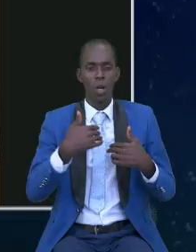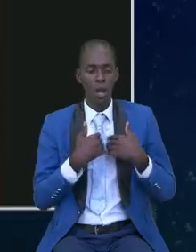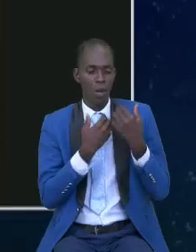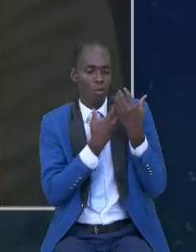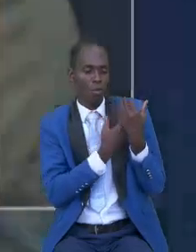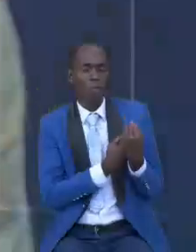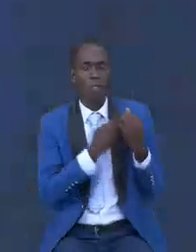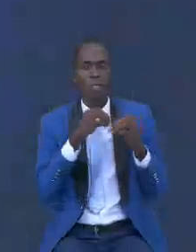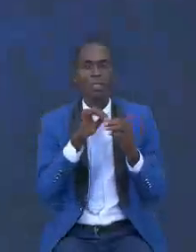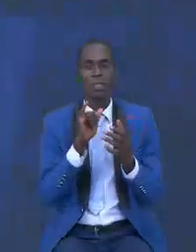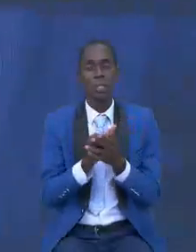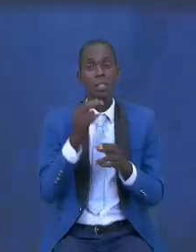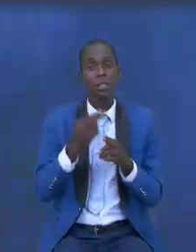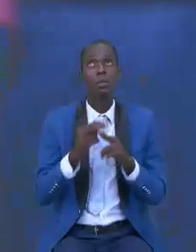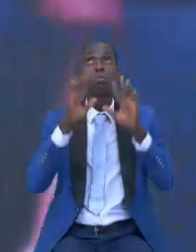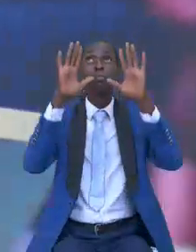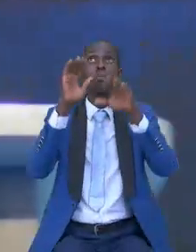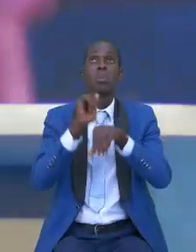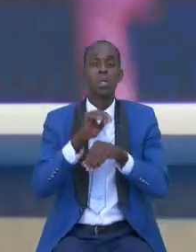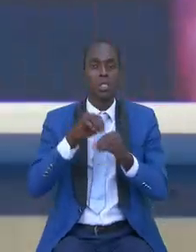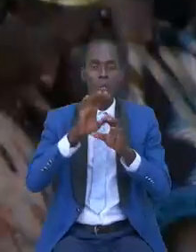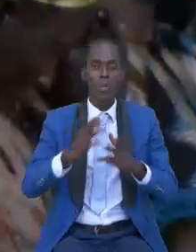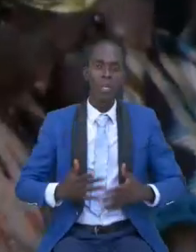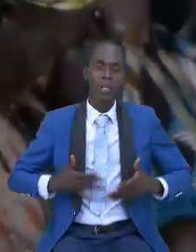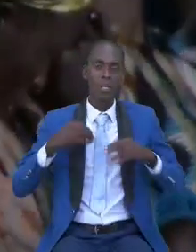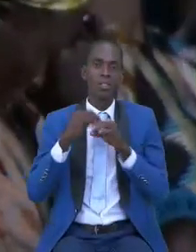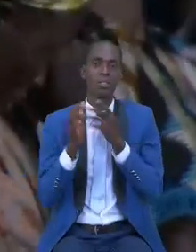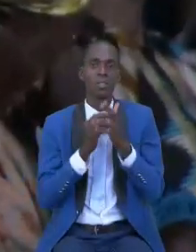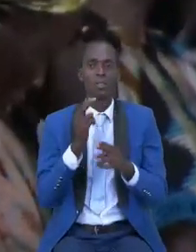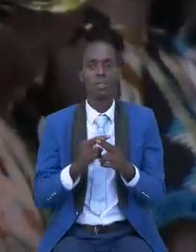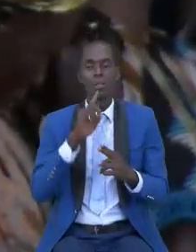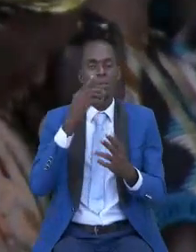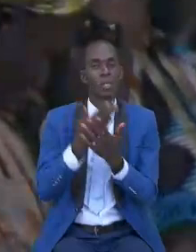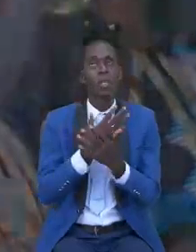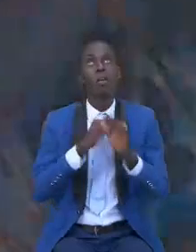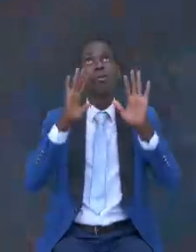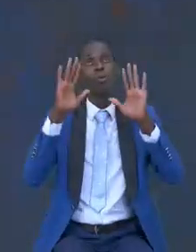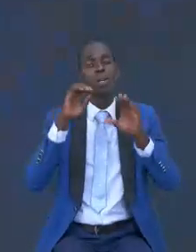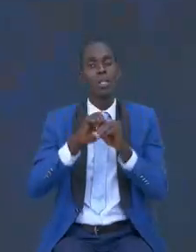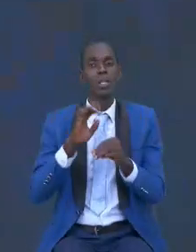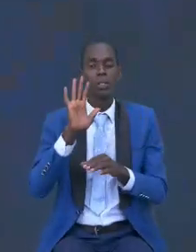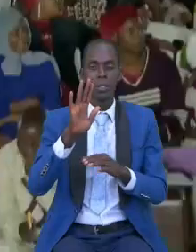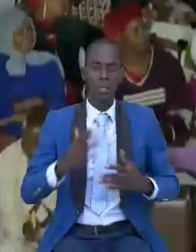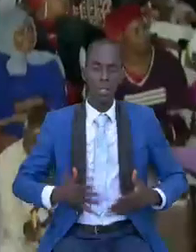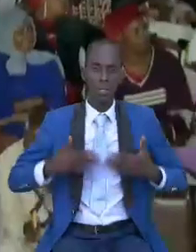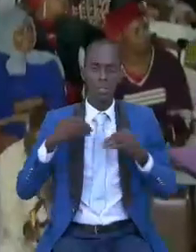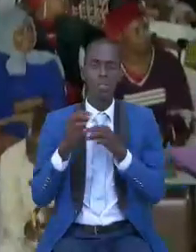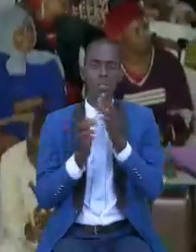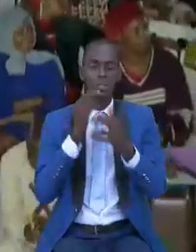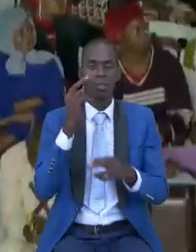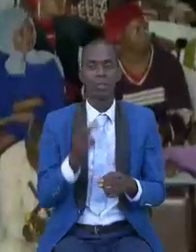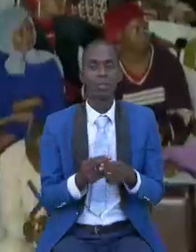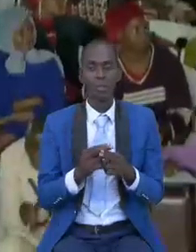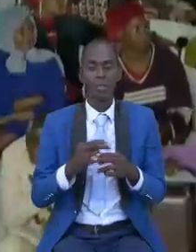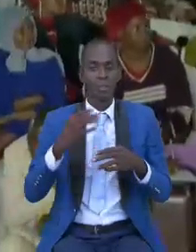in that name. Miracle in your life. Signs and wonders in your life.